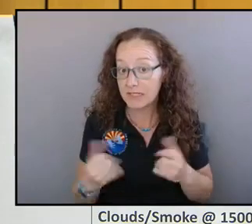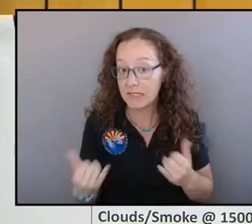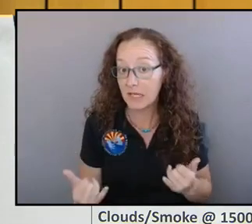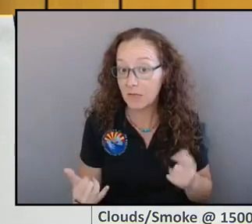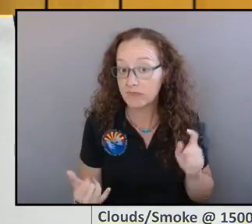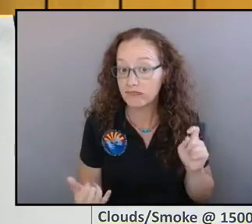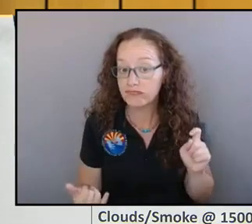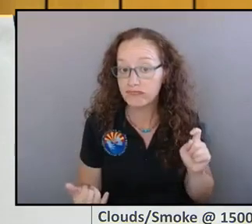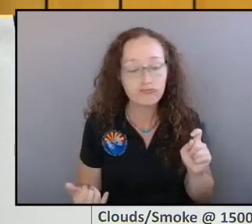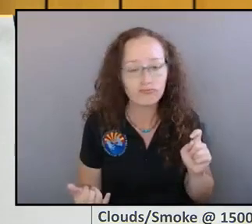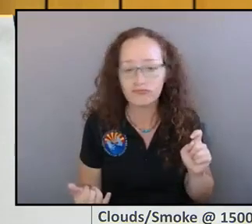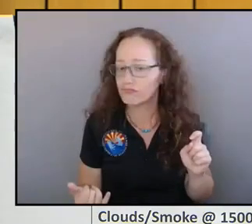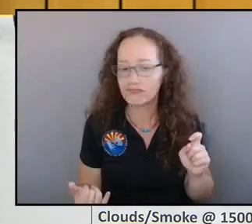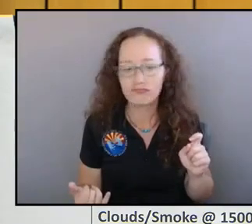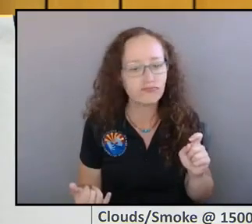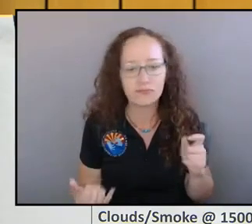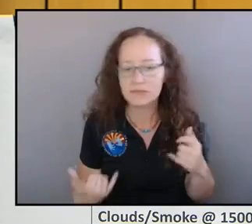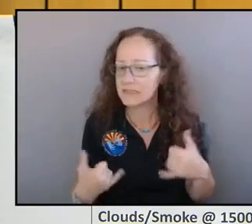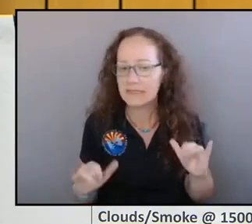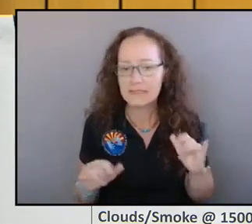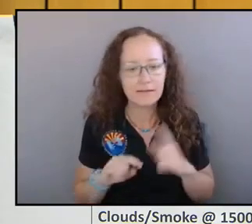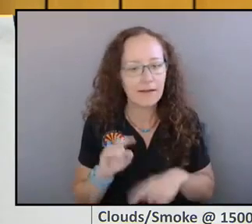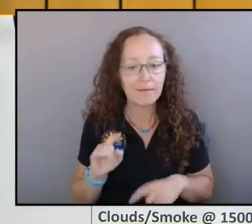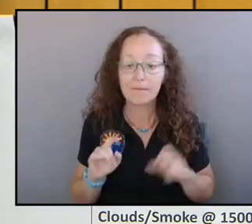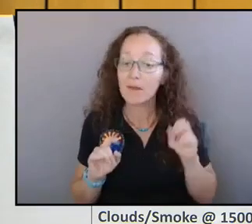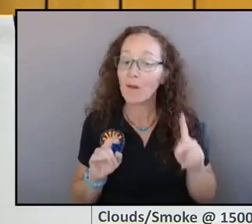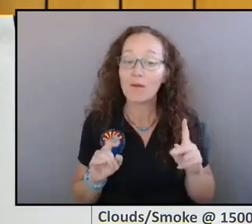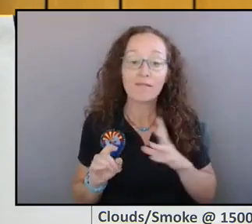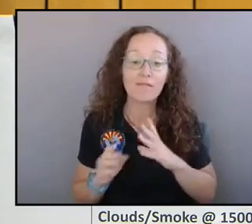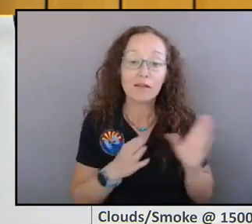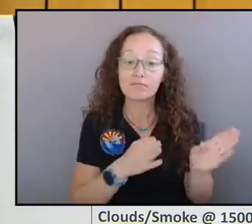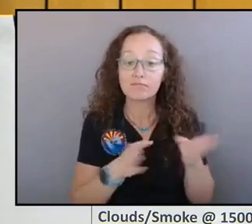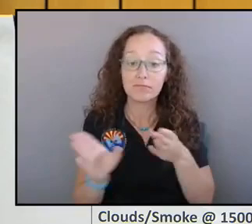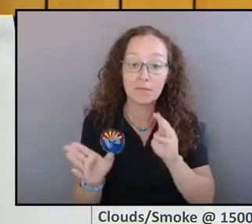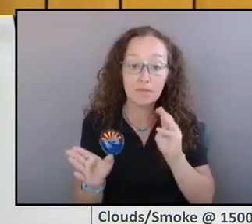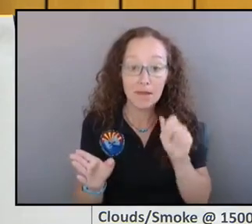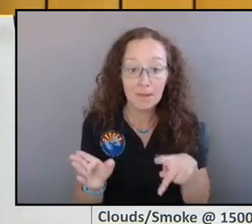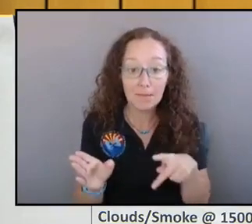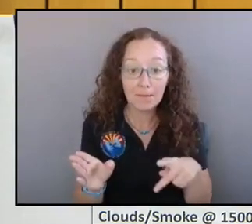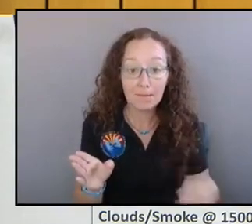No, still not. Okay, let's move to a map then, host.